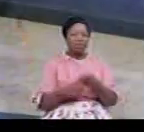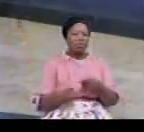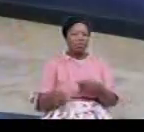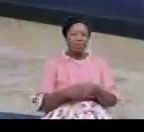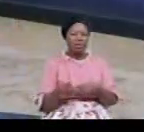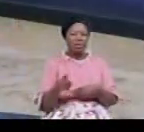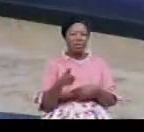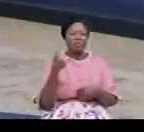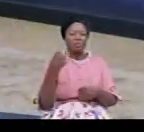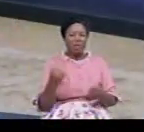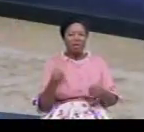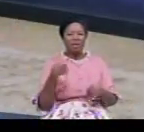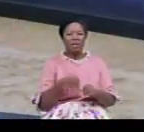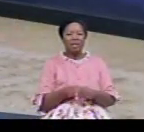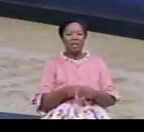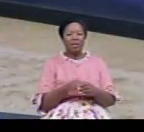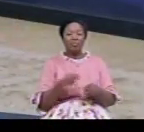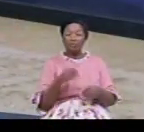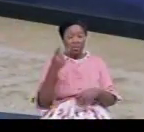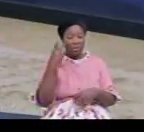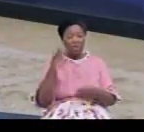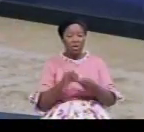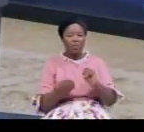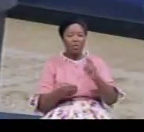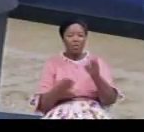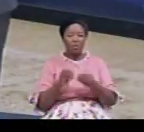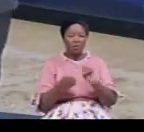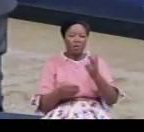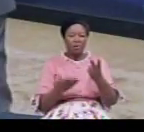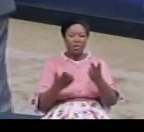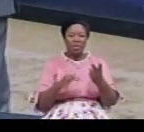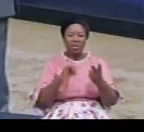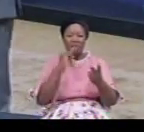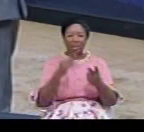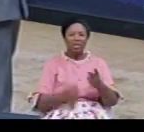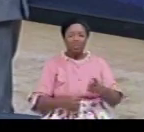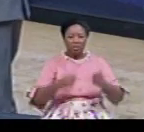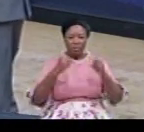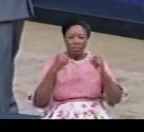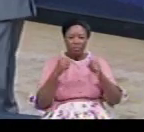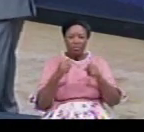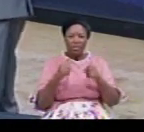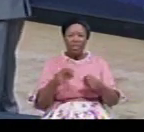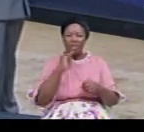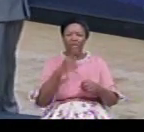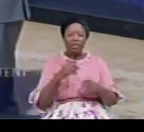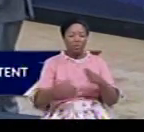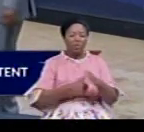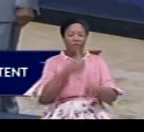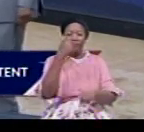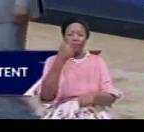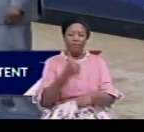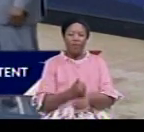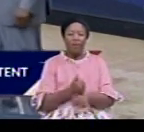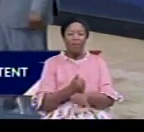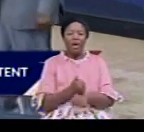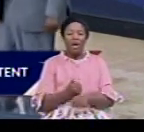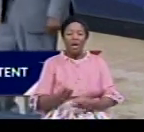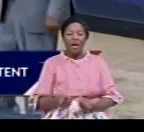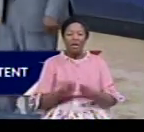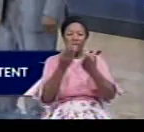looking at number two here. Number two here is the concrete, is the confirmed atonement for